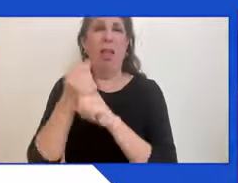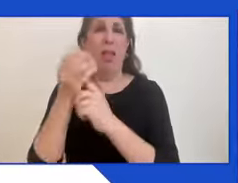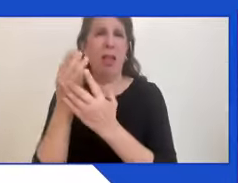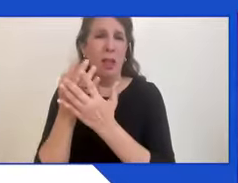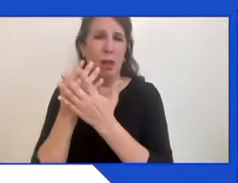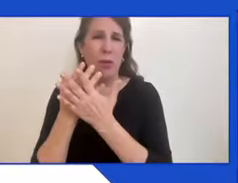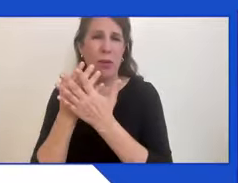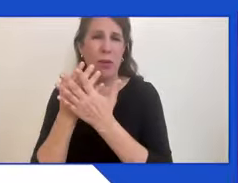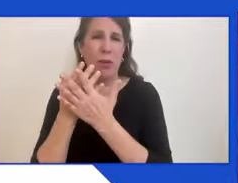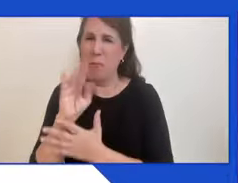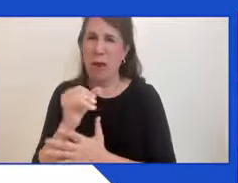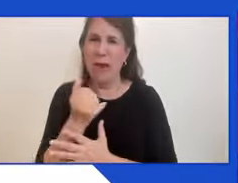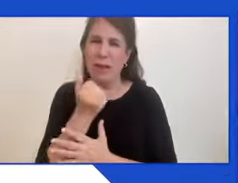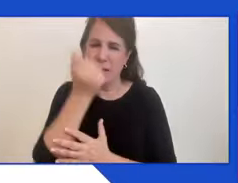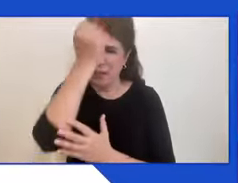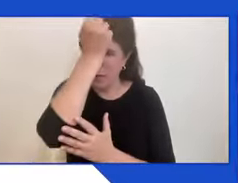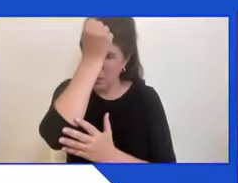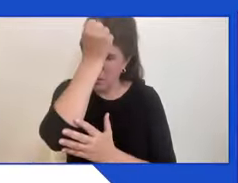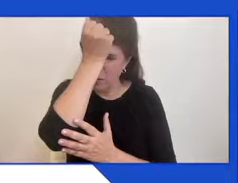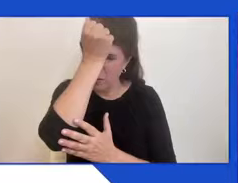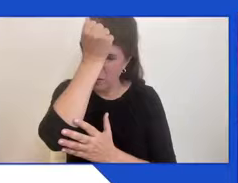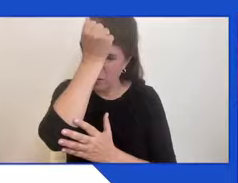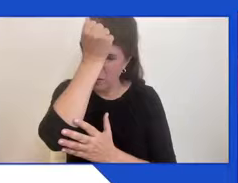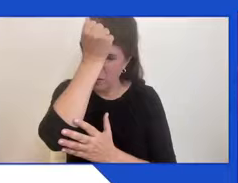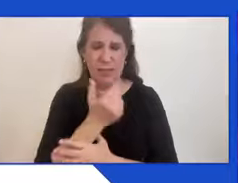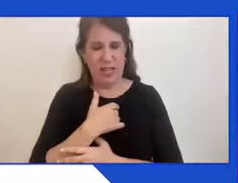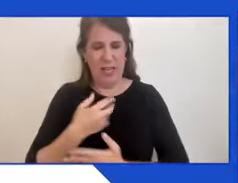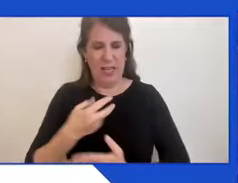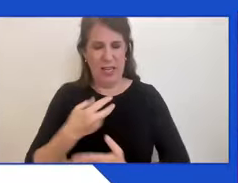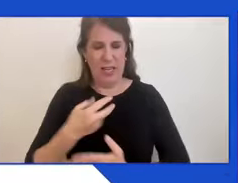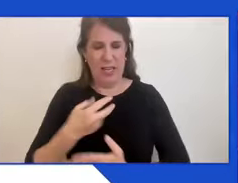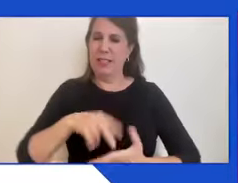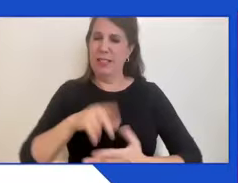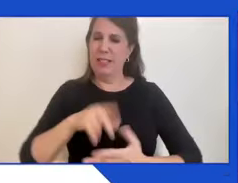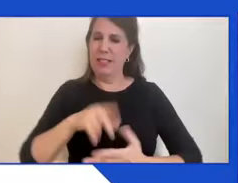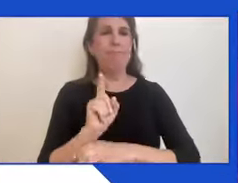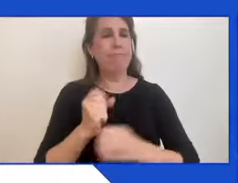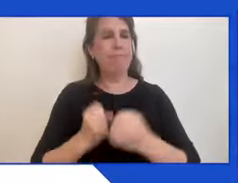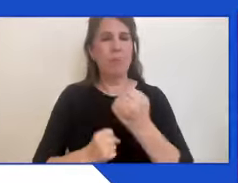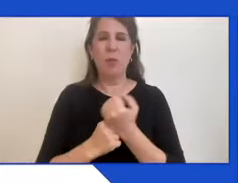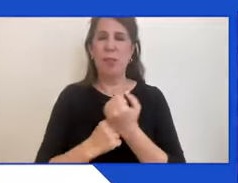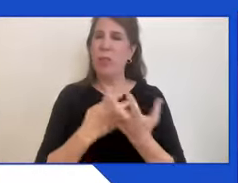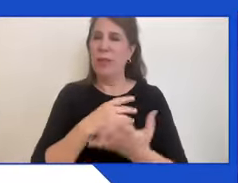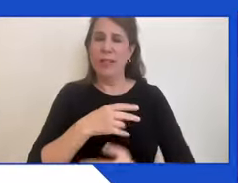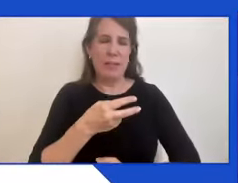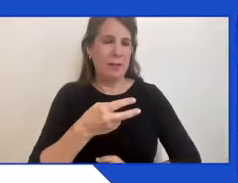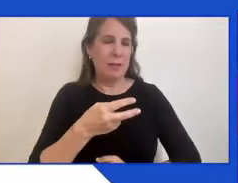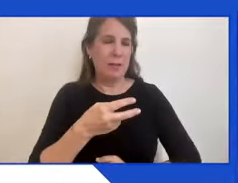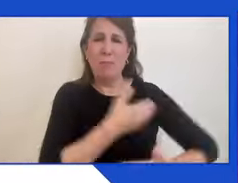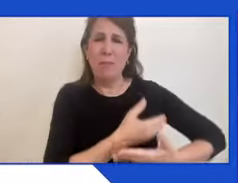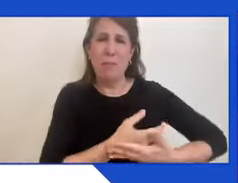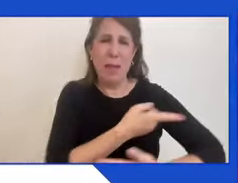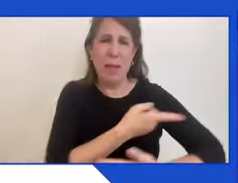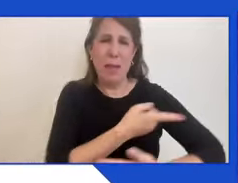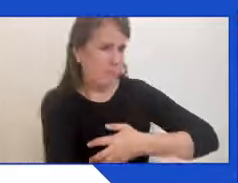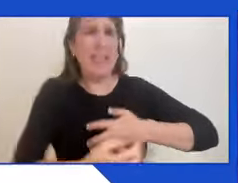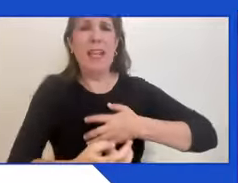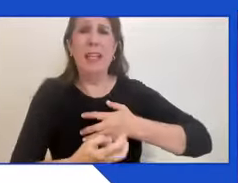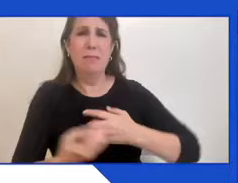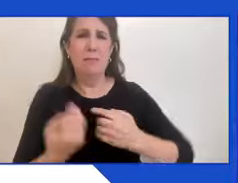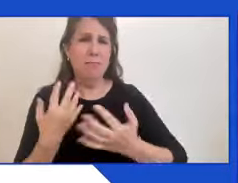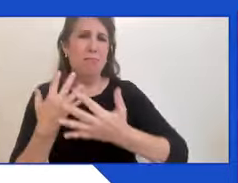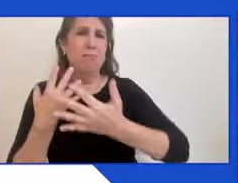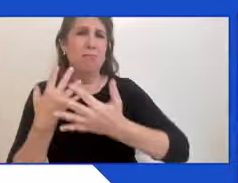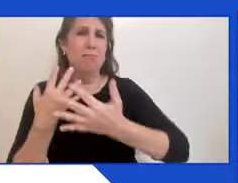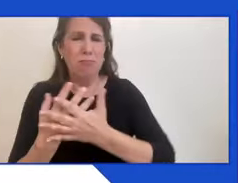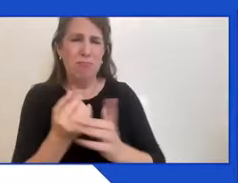for the kidnapped babies and the Holocaust survivors abducted and hidden somewhere in Gaza. We stand here together